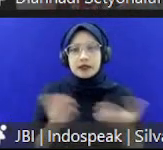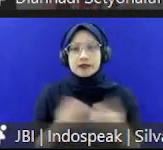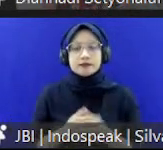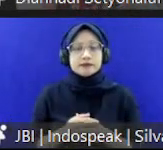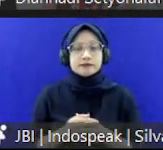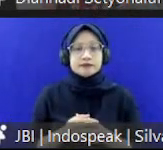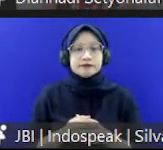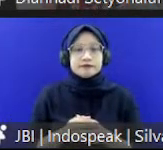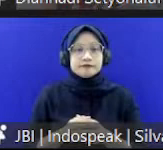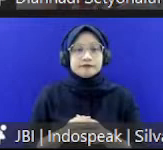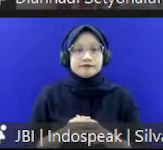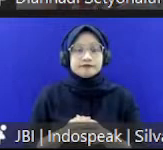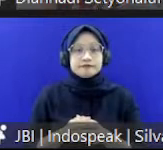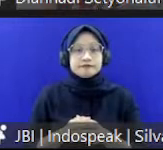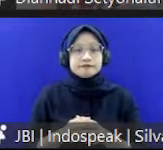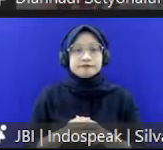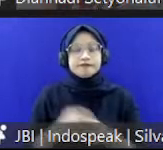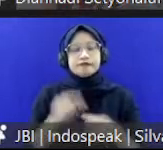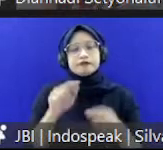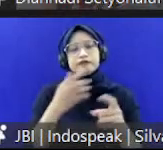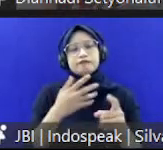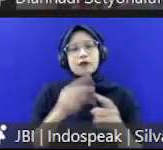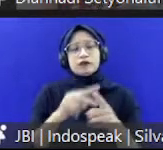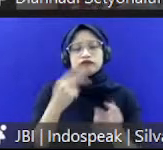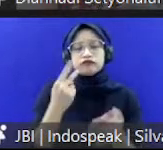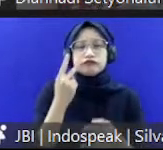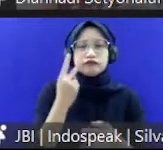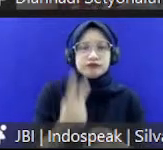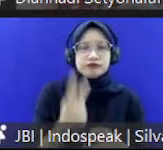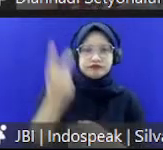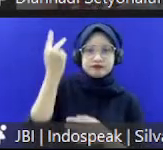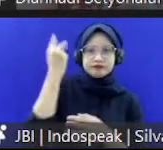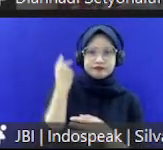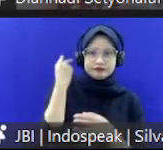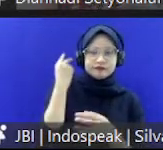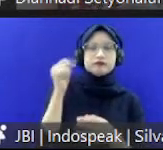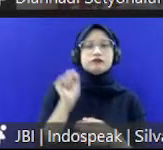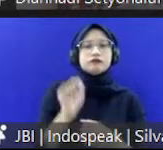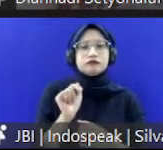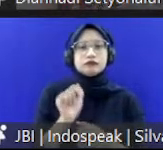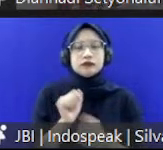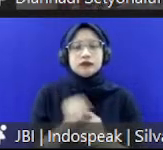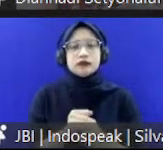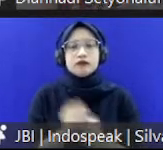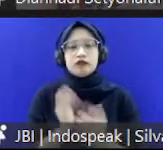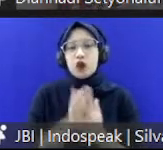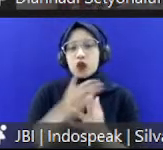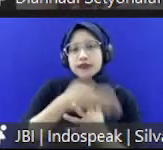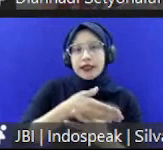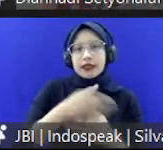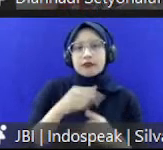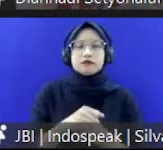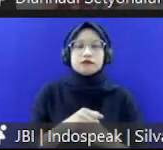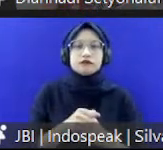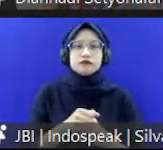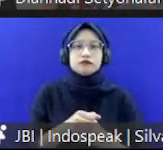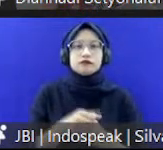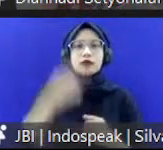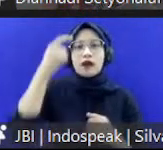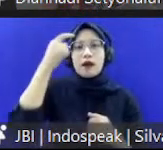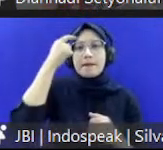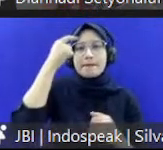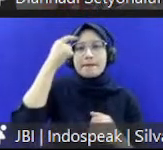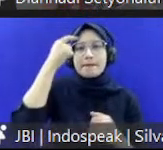a series of reflection from what we encountered in this project. Firstly is how there is a crisis in mental health care in